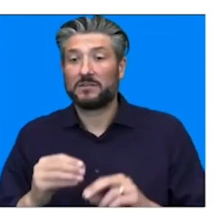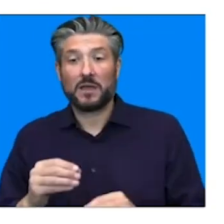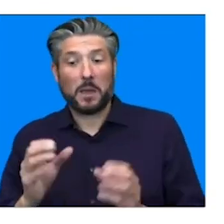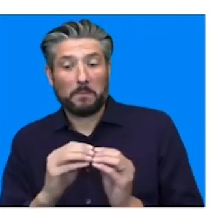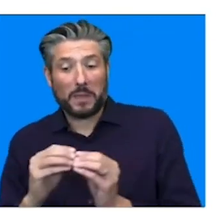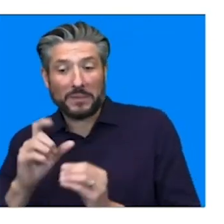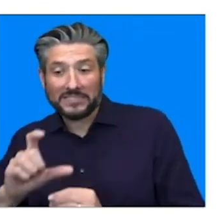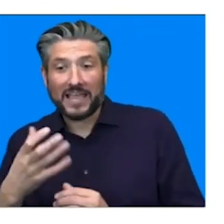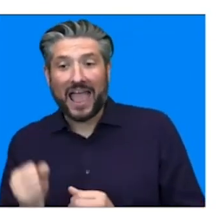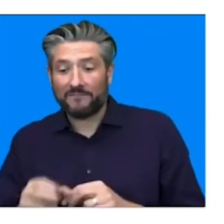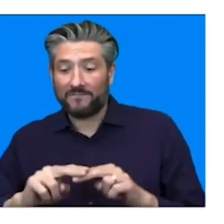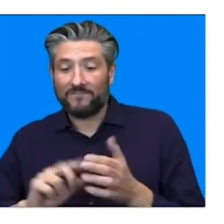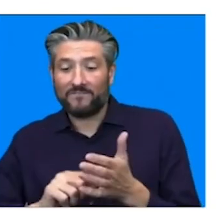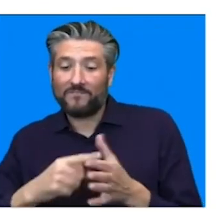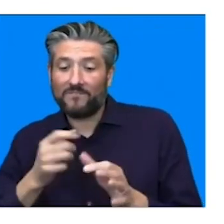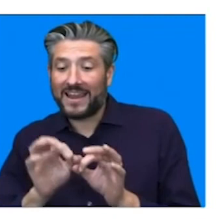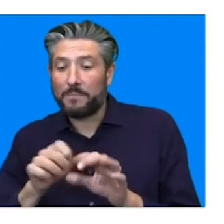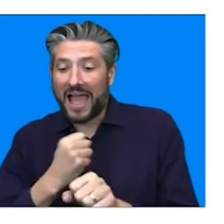Channel 4. Or a tragedy.